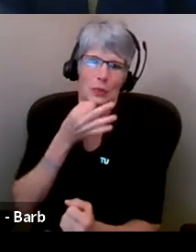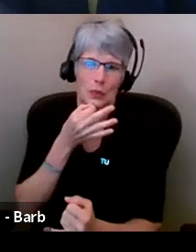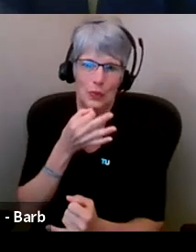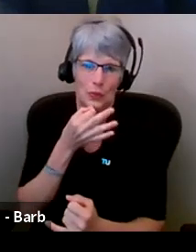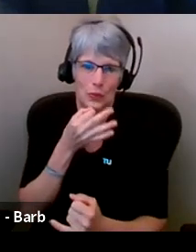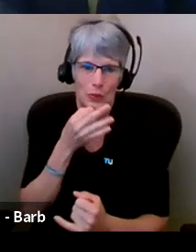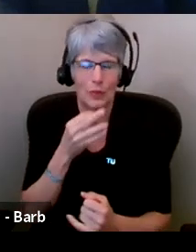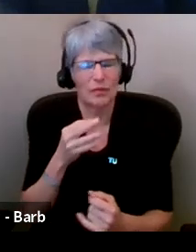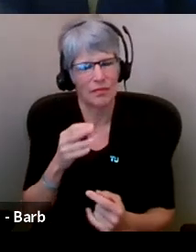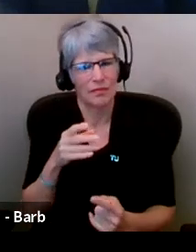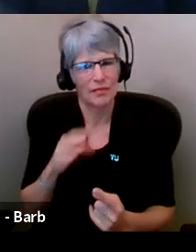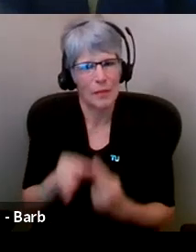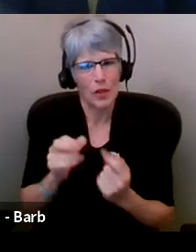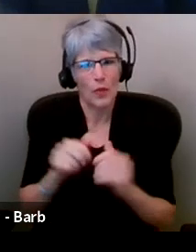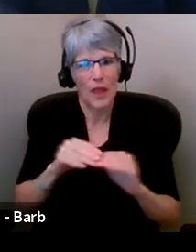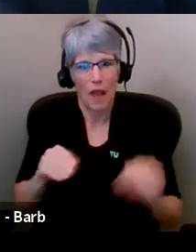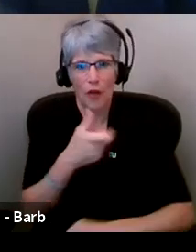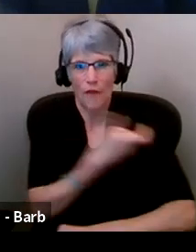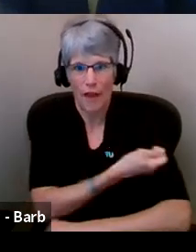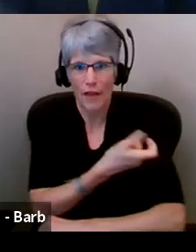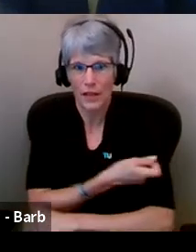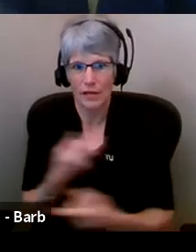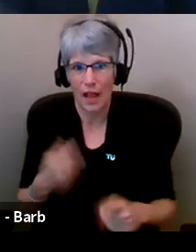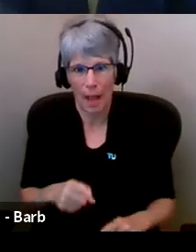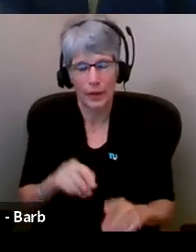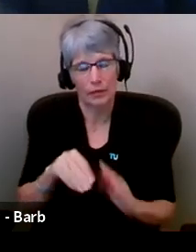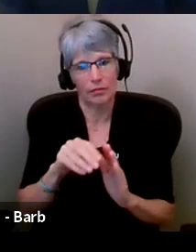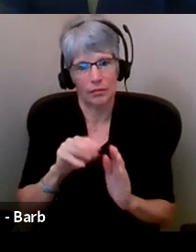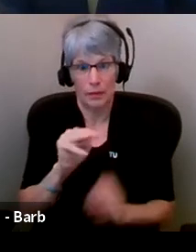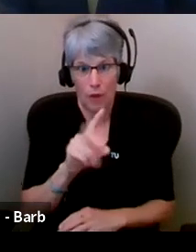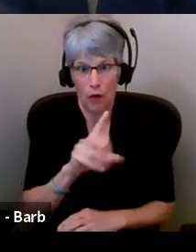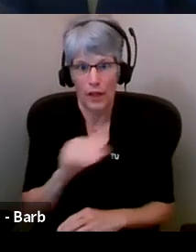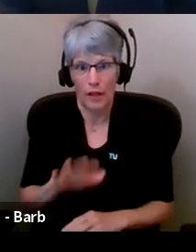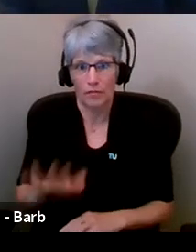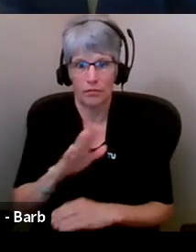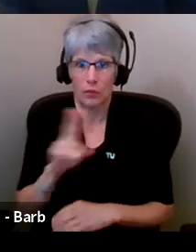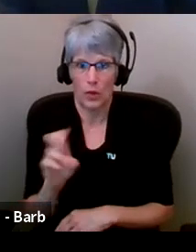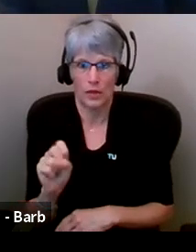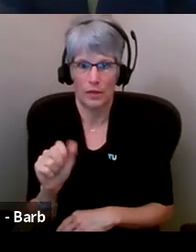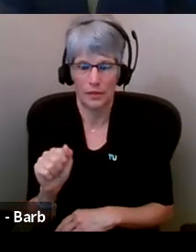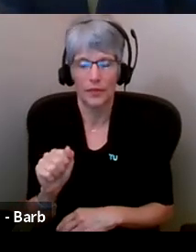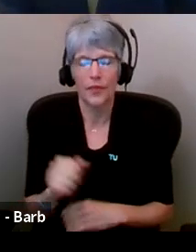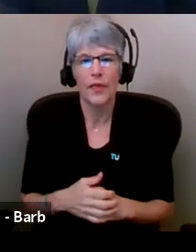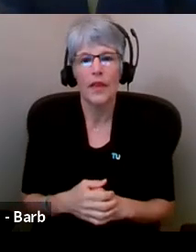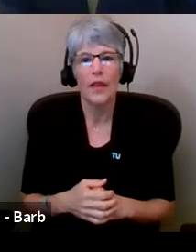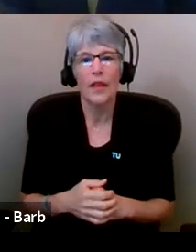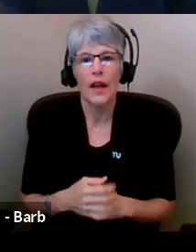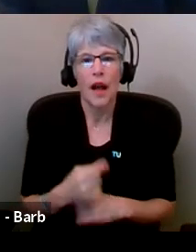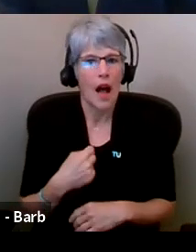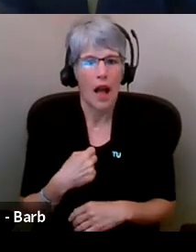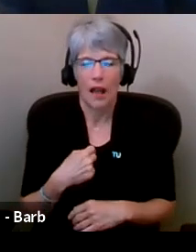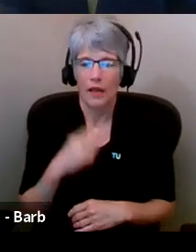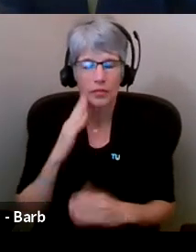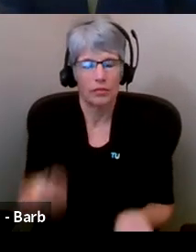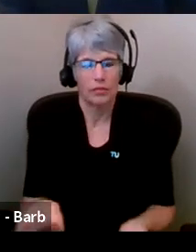of vaccinations that are being provided across the state and across the nation. And I can tell you that I've been inundated with emails